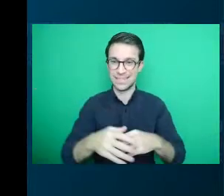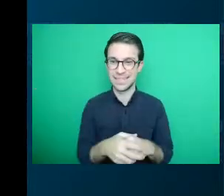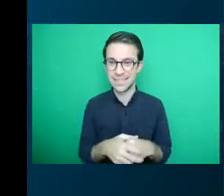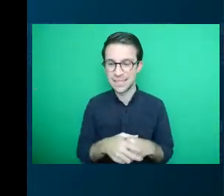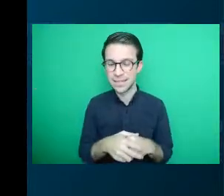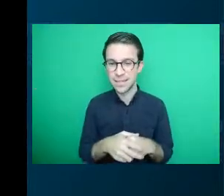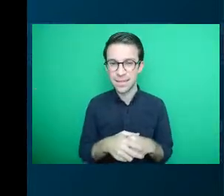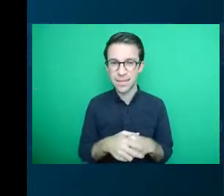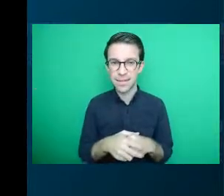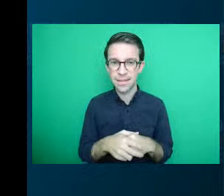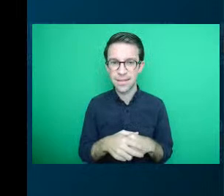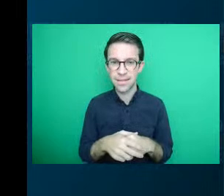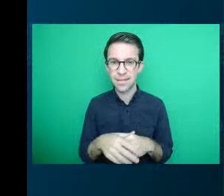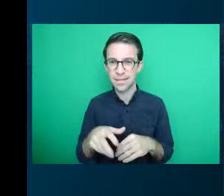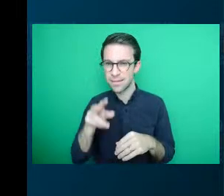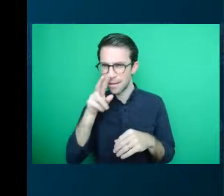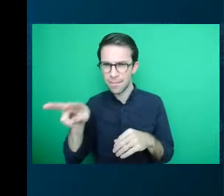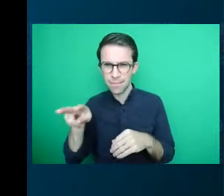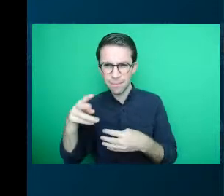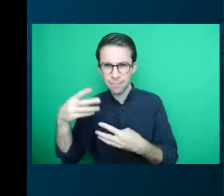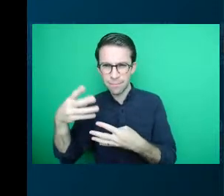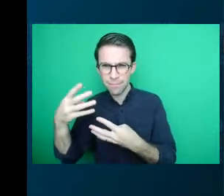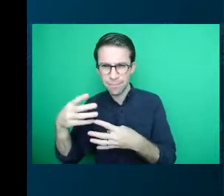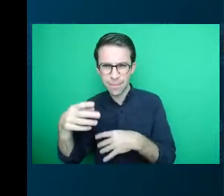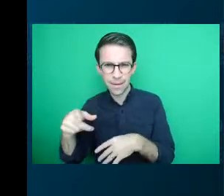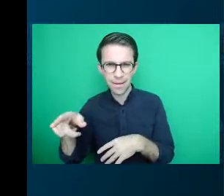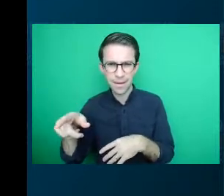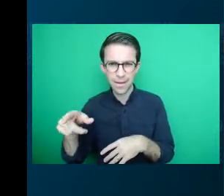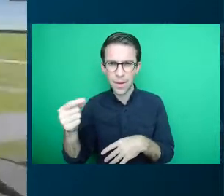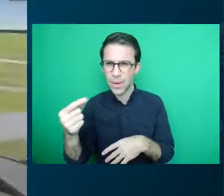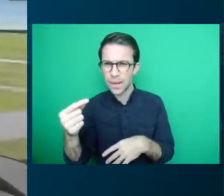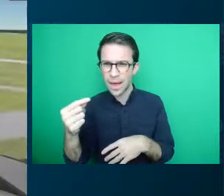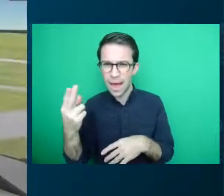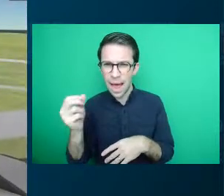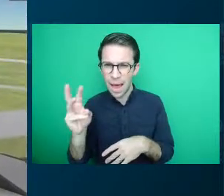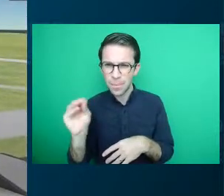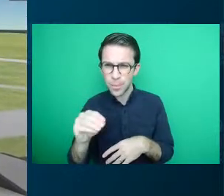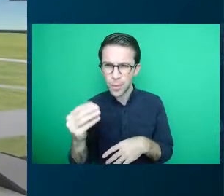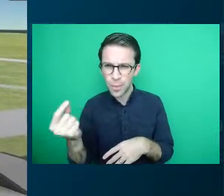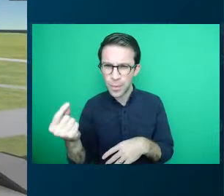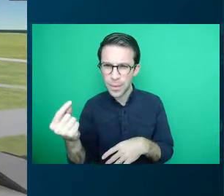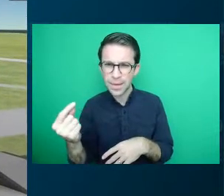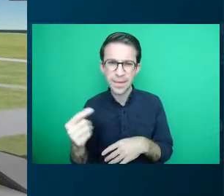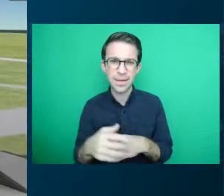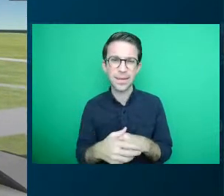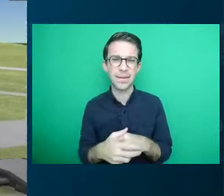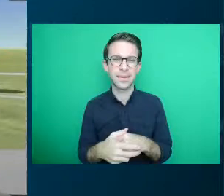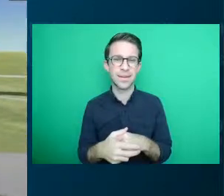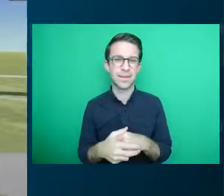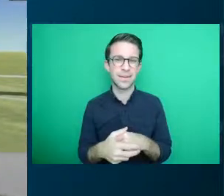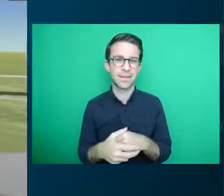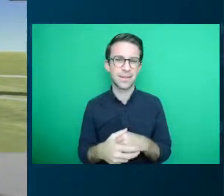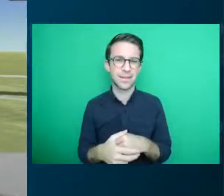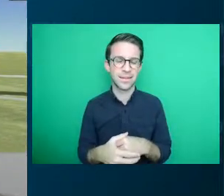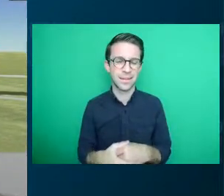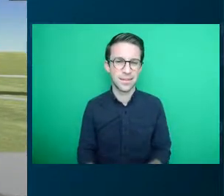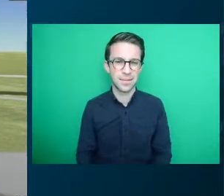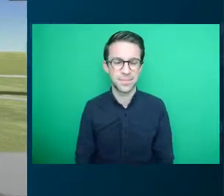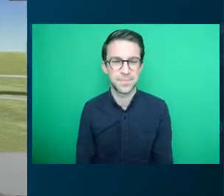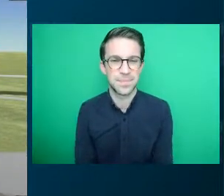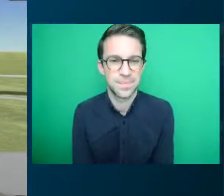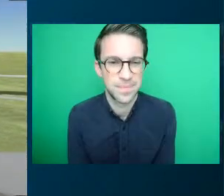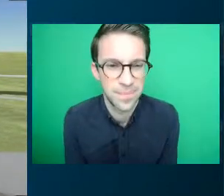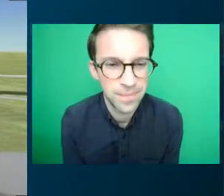How did I get which in there? Wait, morning show. How did I get what in there? There was something that I was getting in there? All right, so we're going